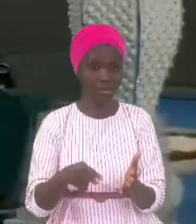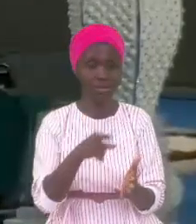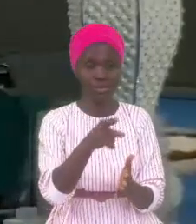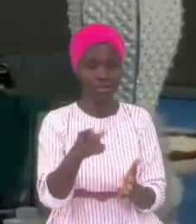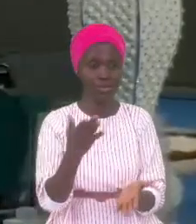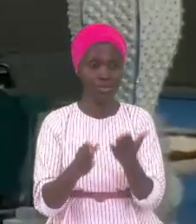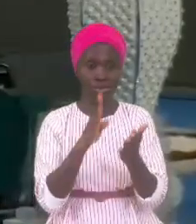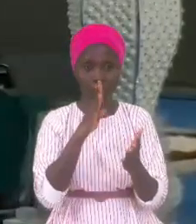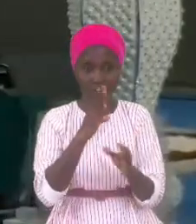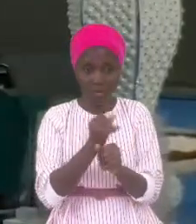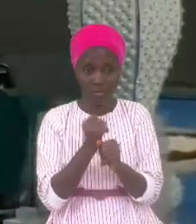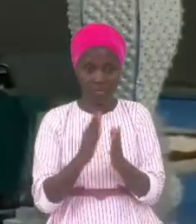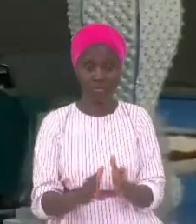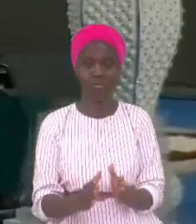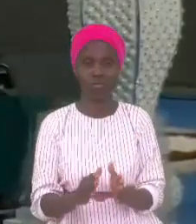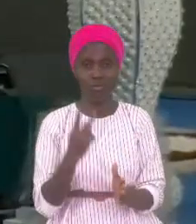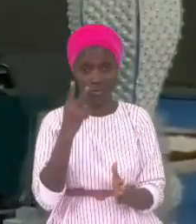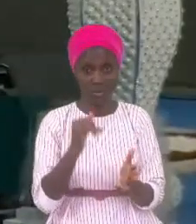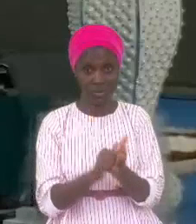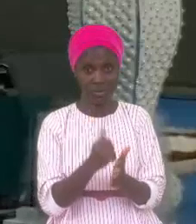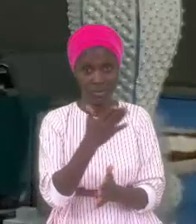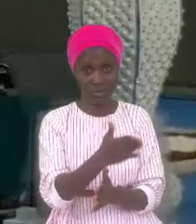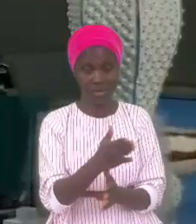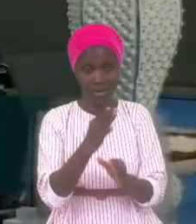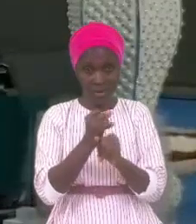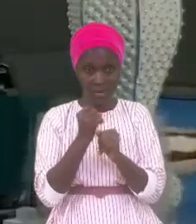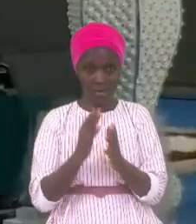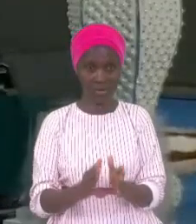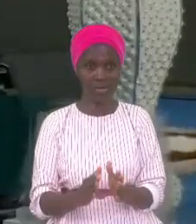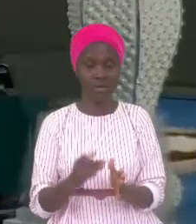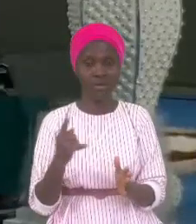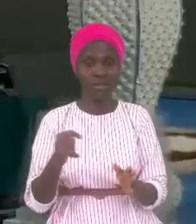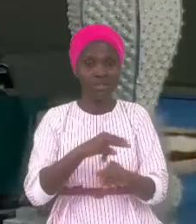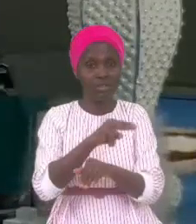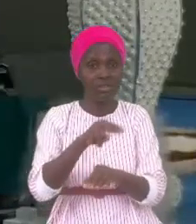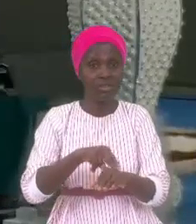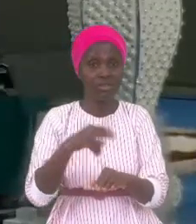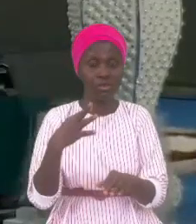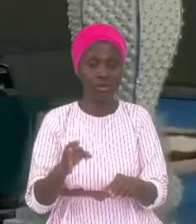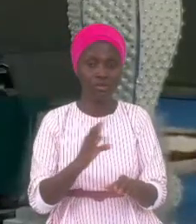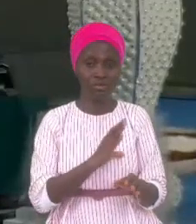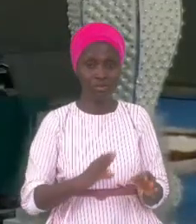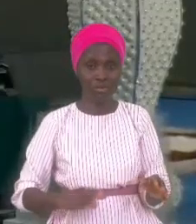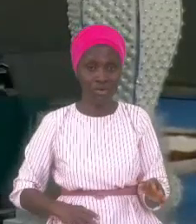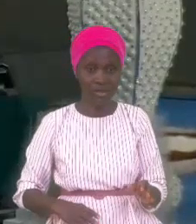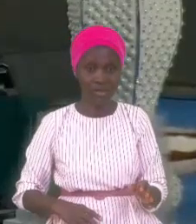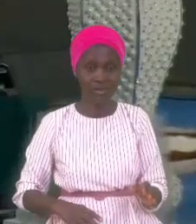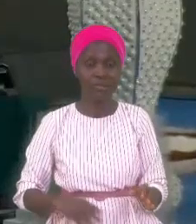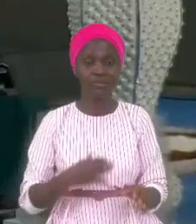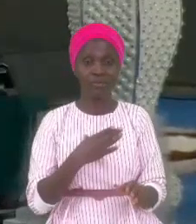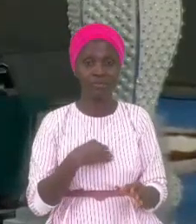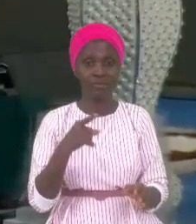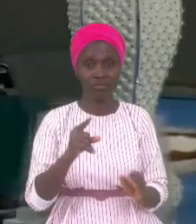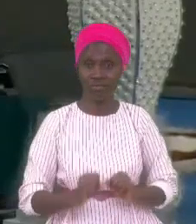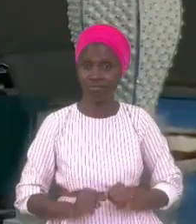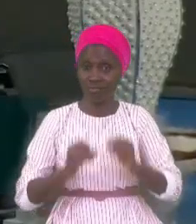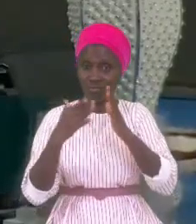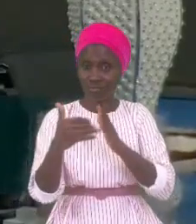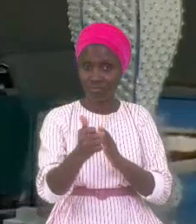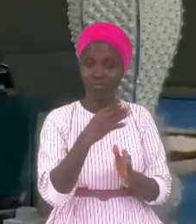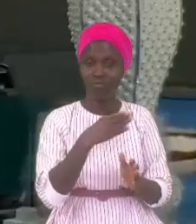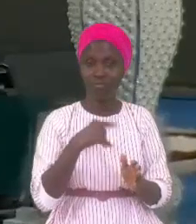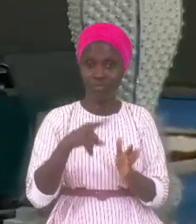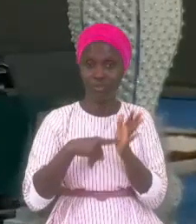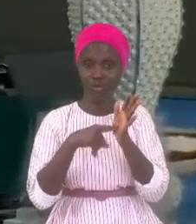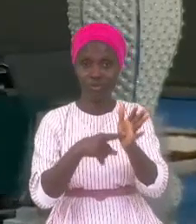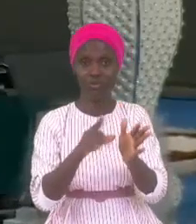the nature of Christ, and you pray, and you consecrate, and you dedicate yourself, and you show your desire. You